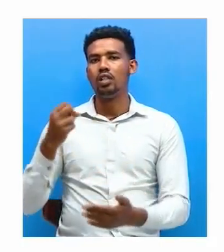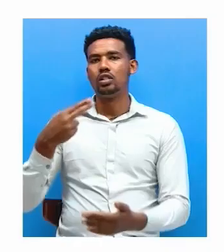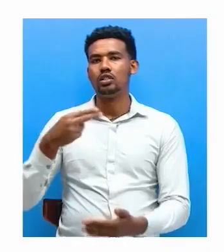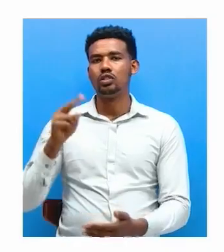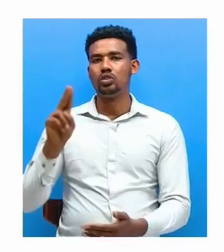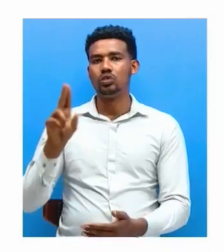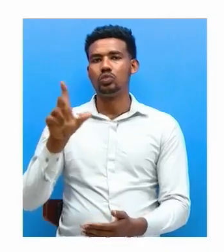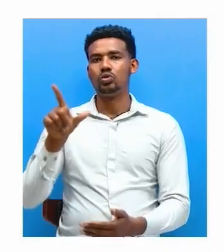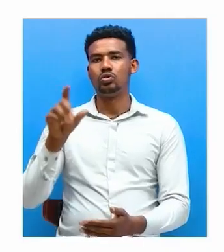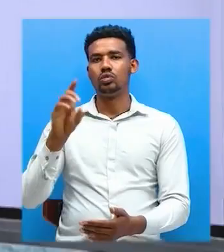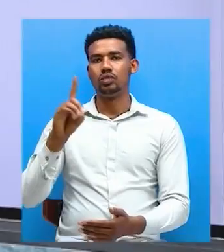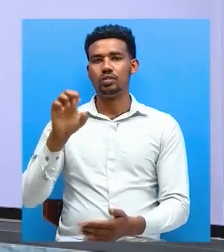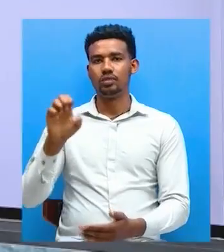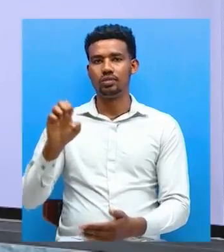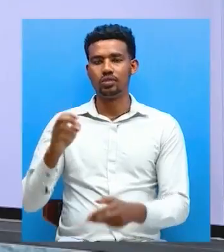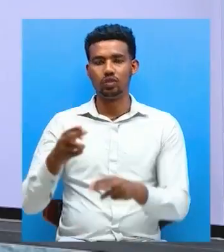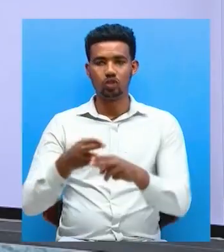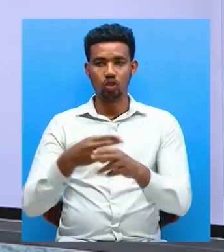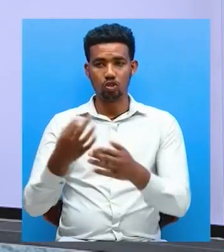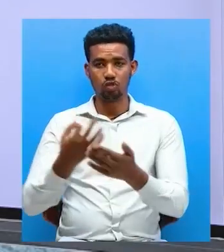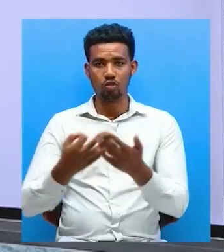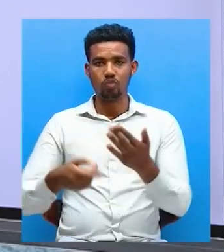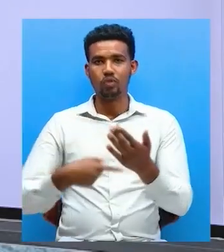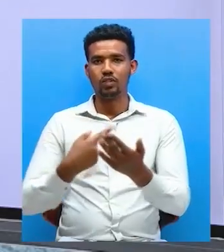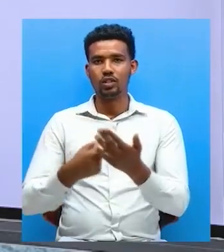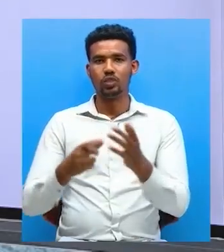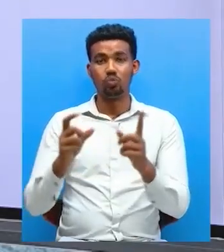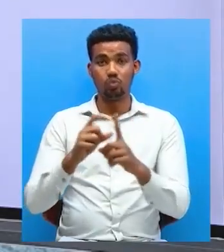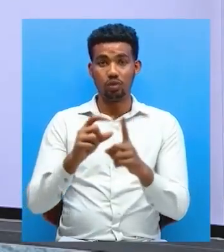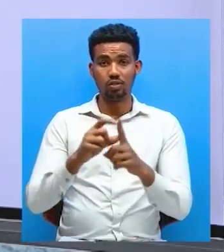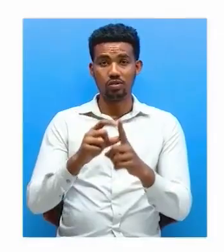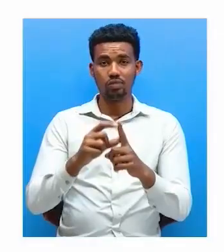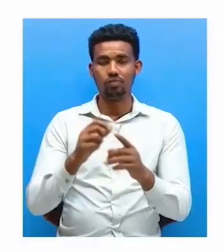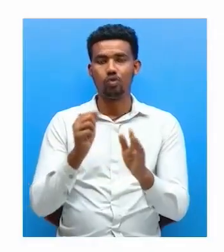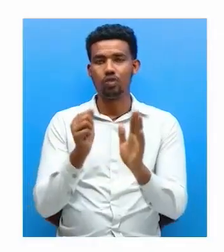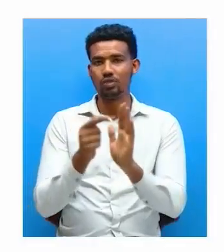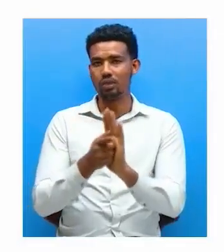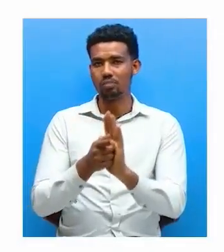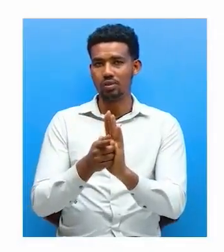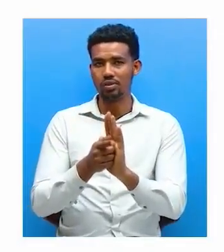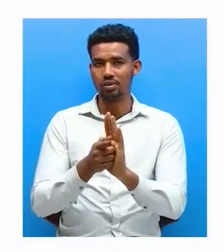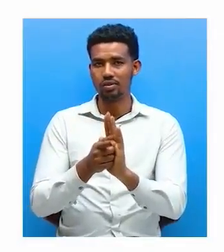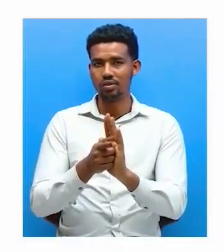And let us make short form of these words. Like, for example,